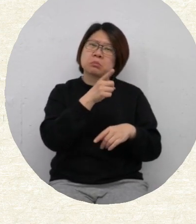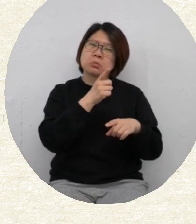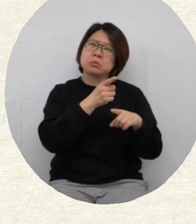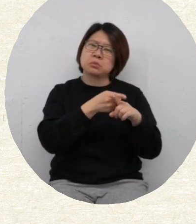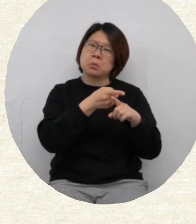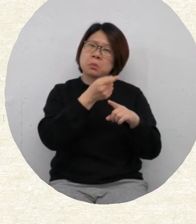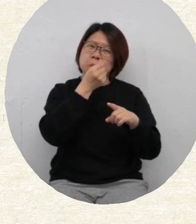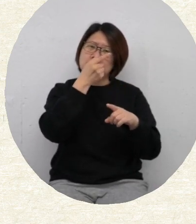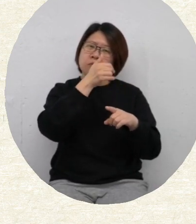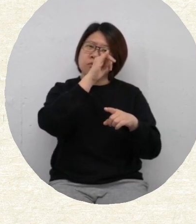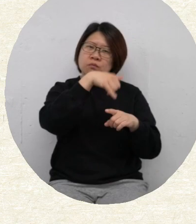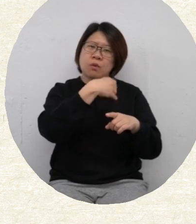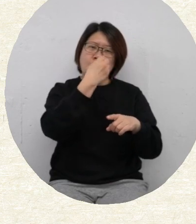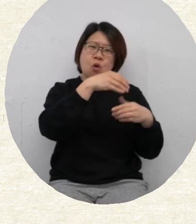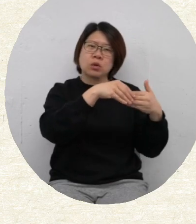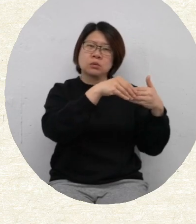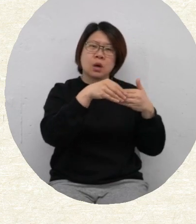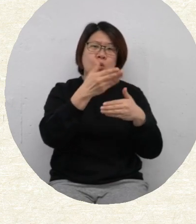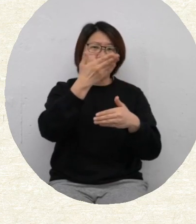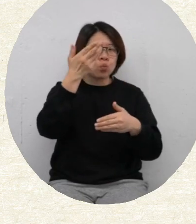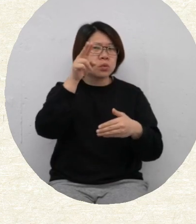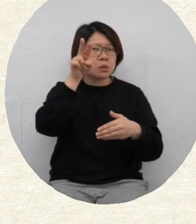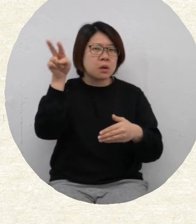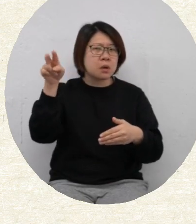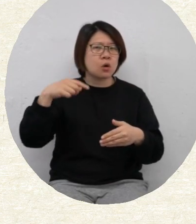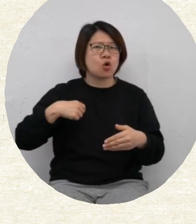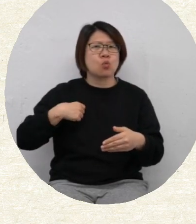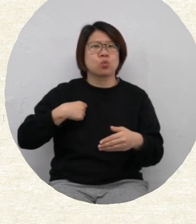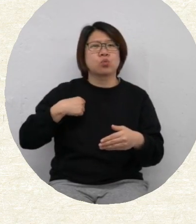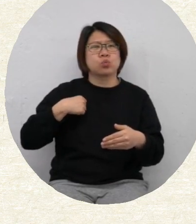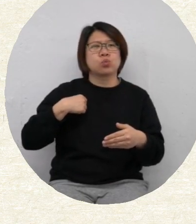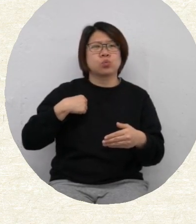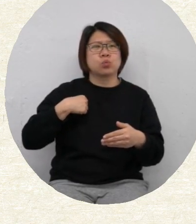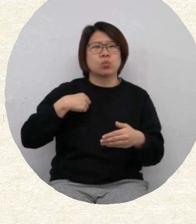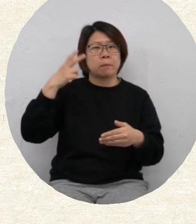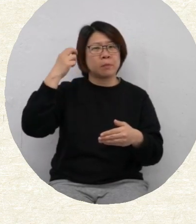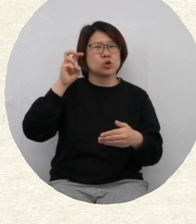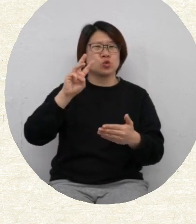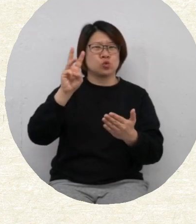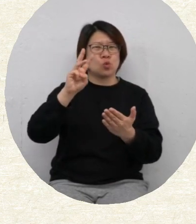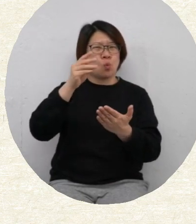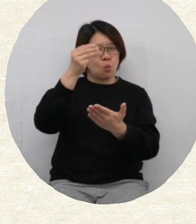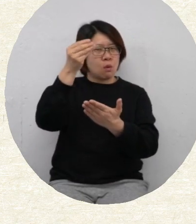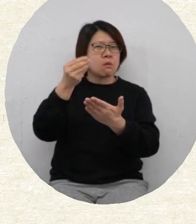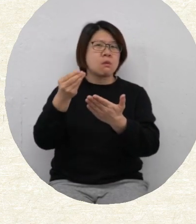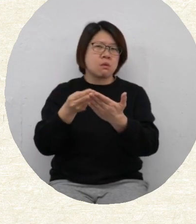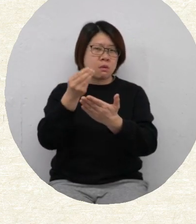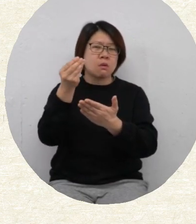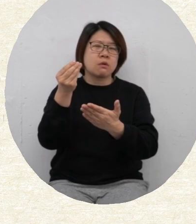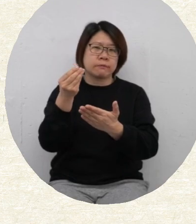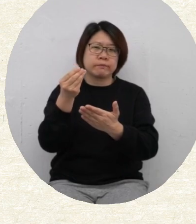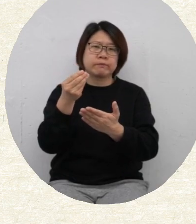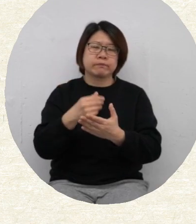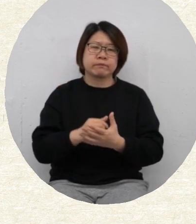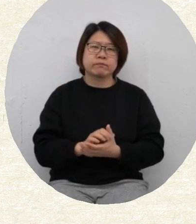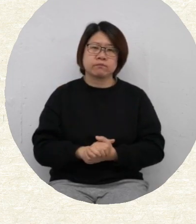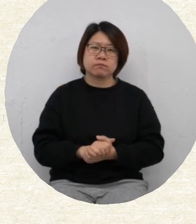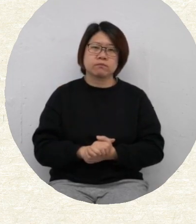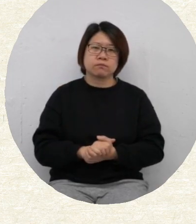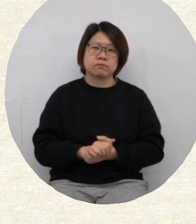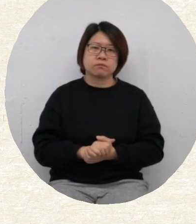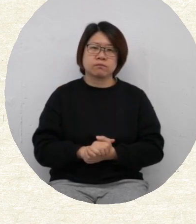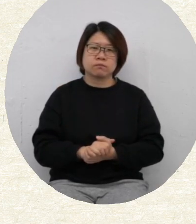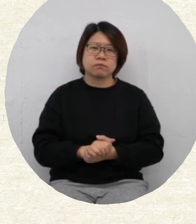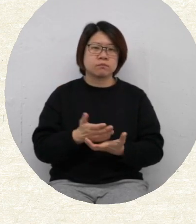are quite similar to what you've been showing us. So I think that was quite interesting. So if you are coming to Hong